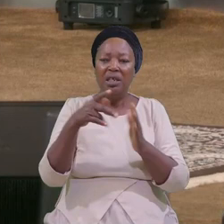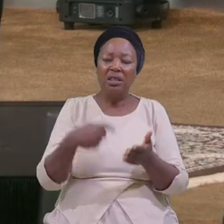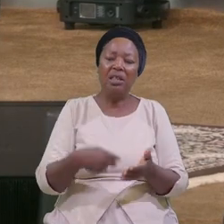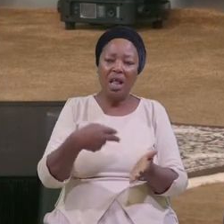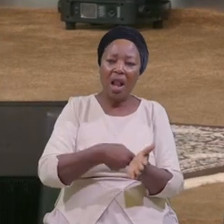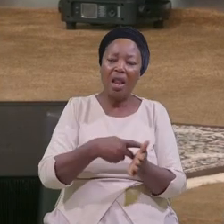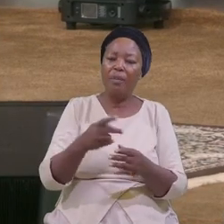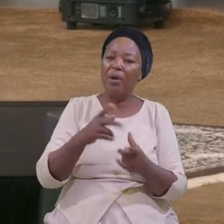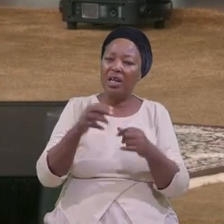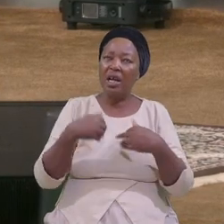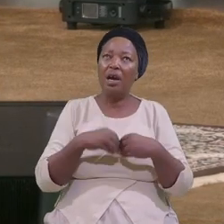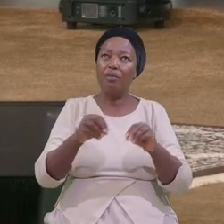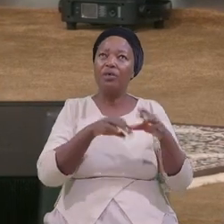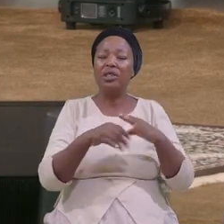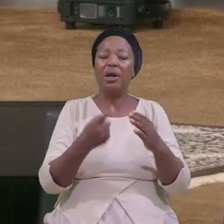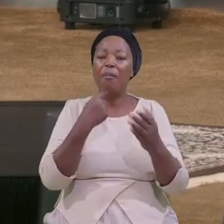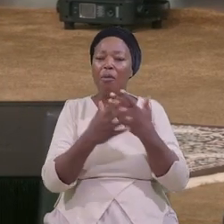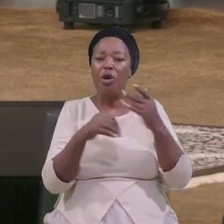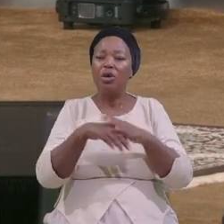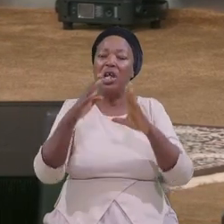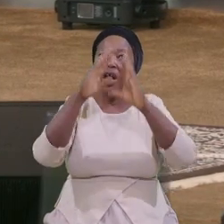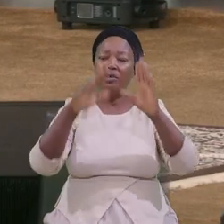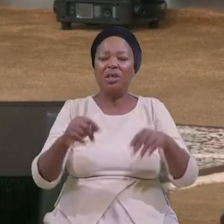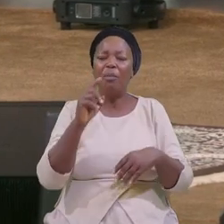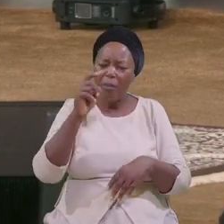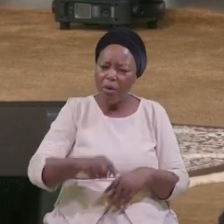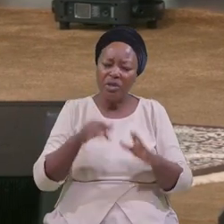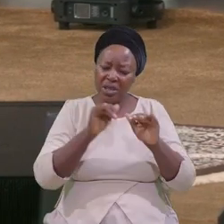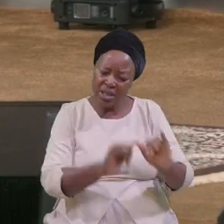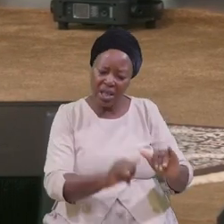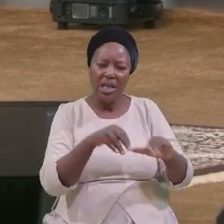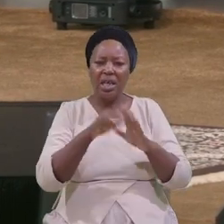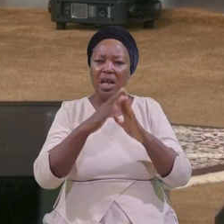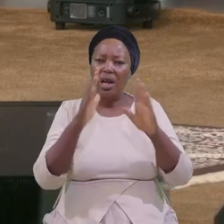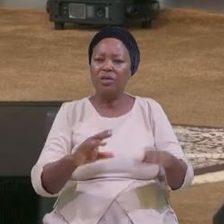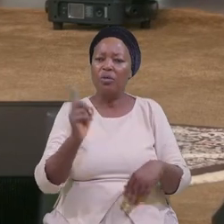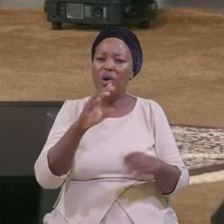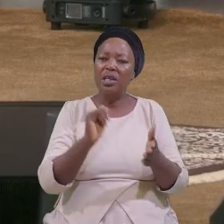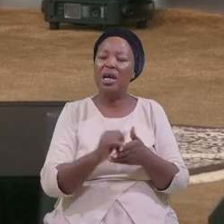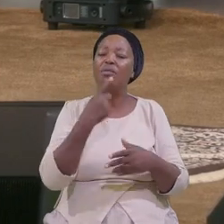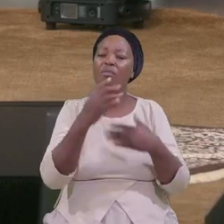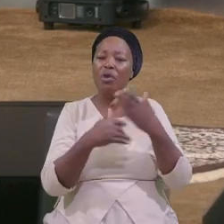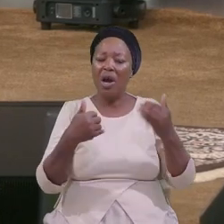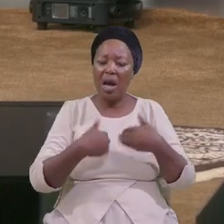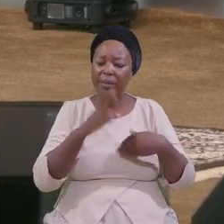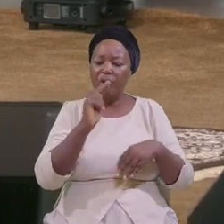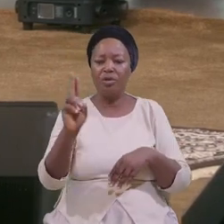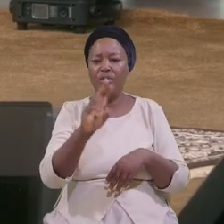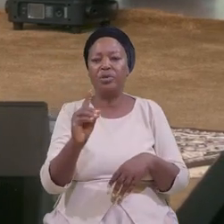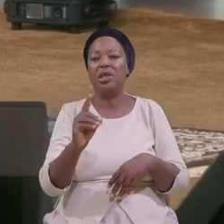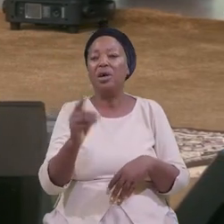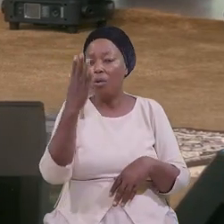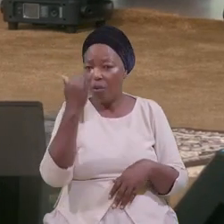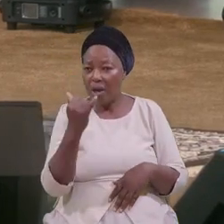they must stay in the houses where the blood had been applied.